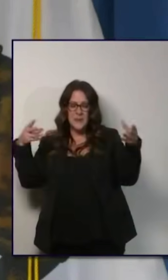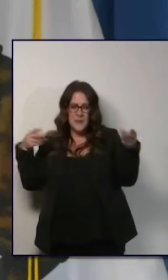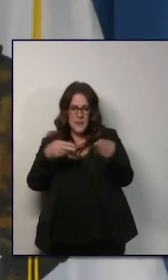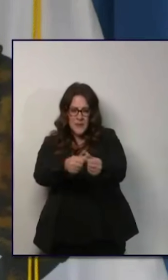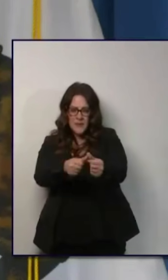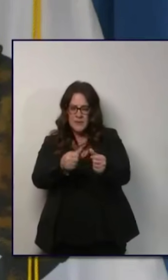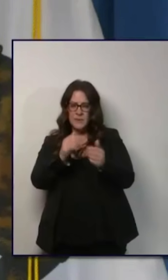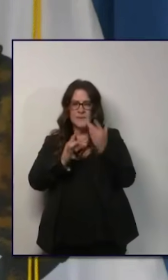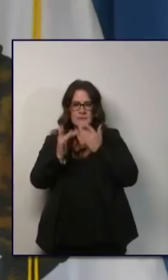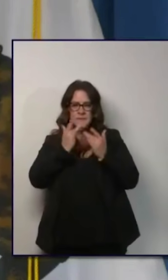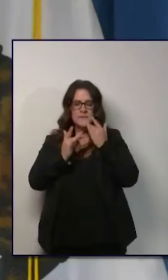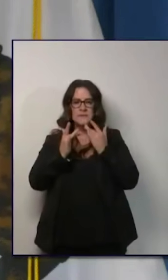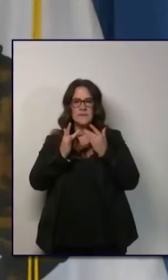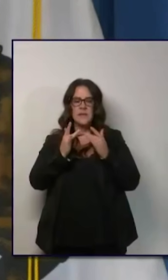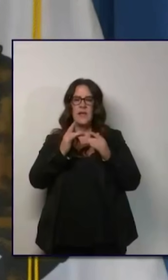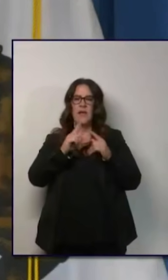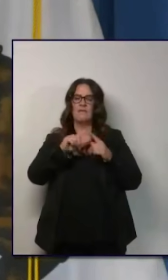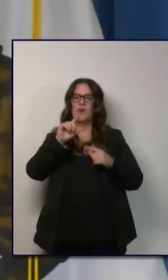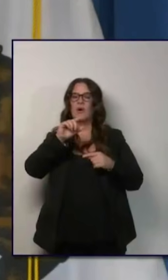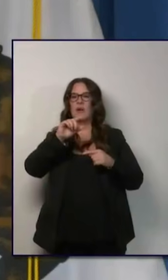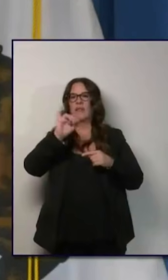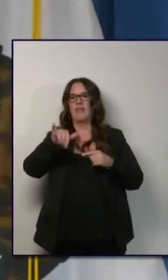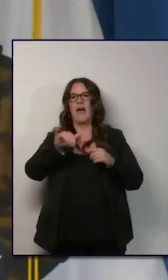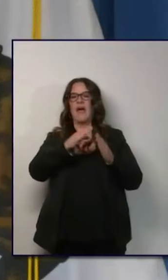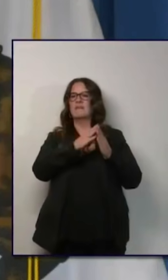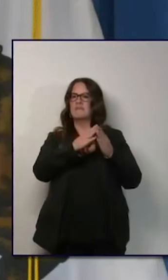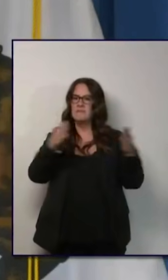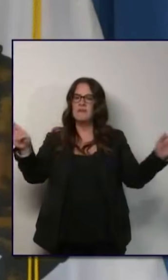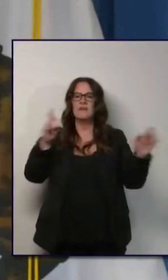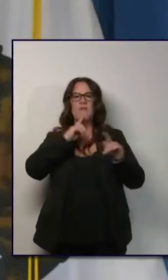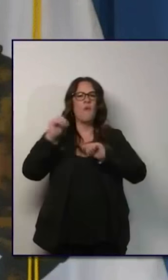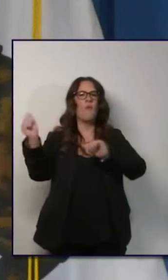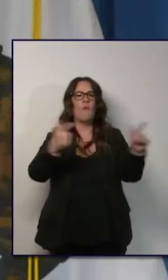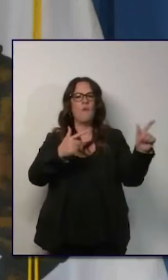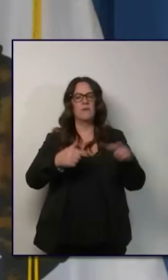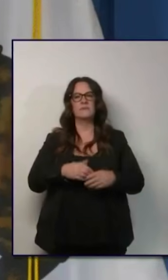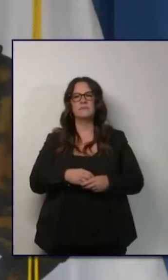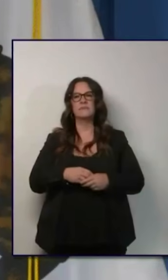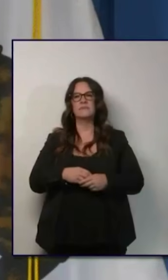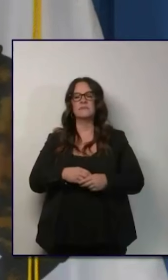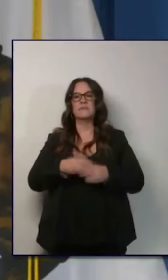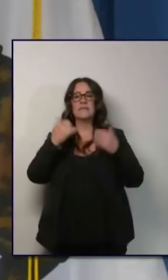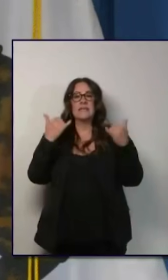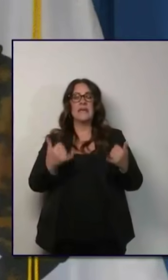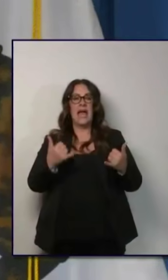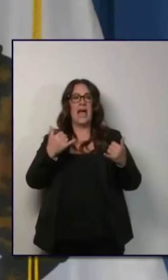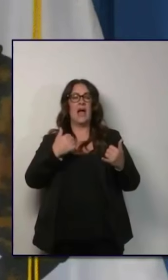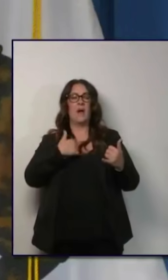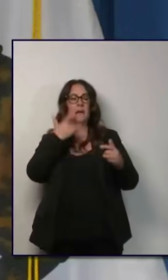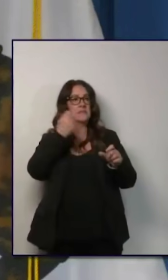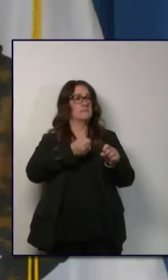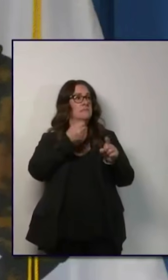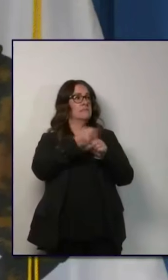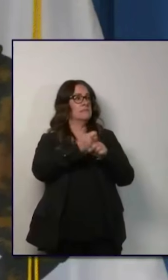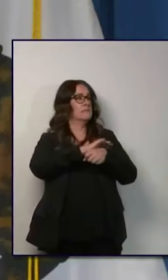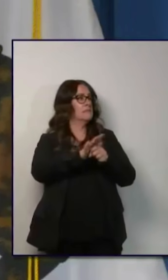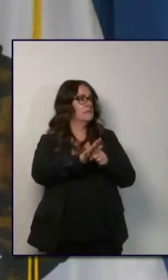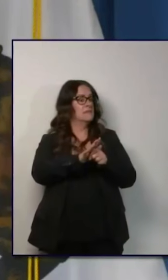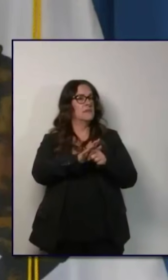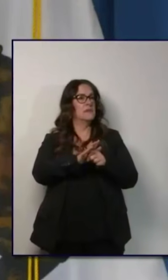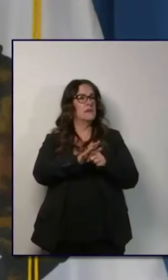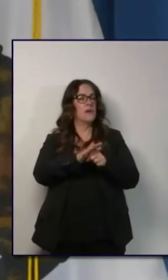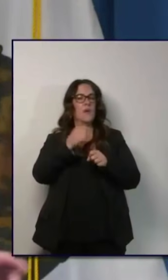across the board. One thing about this pandemic is that it's opened our eyes to possibilities that we may never have